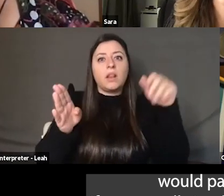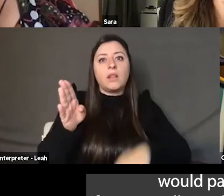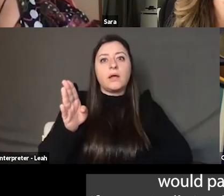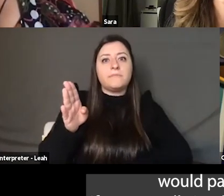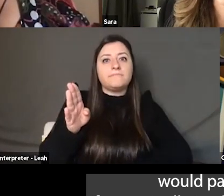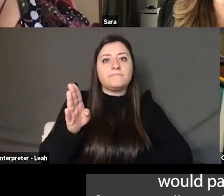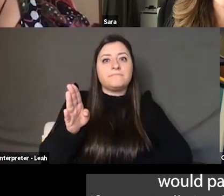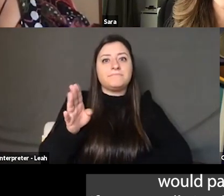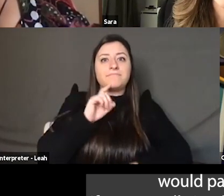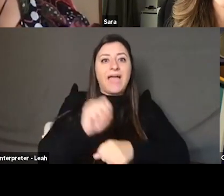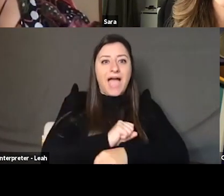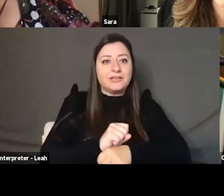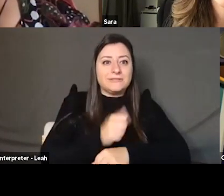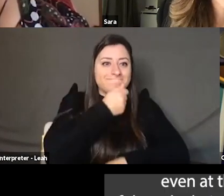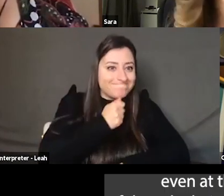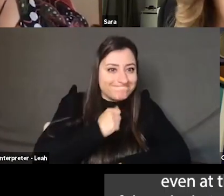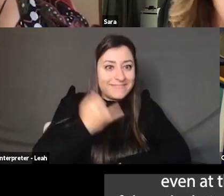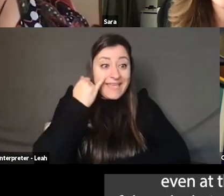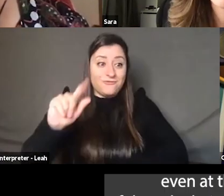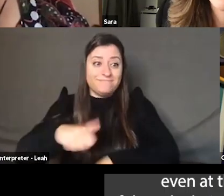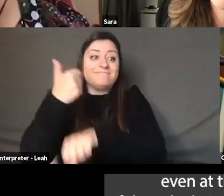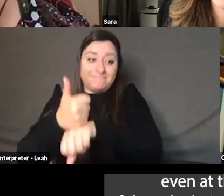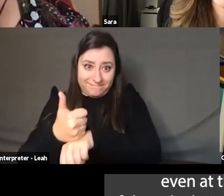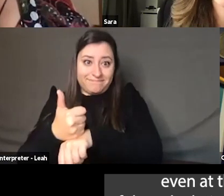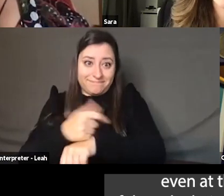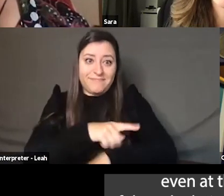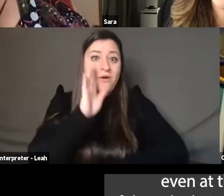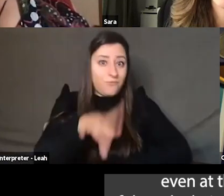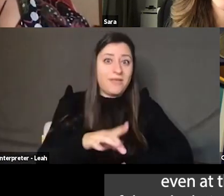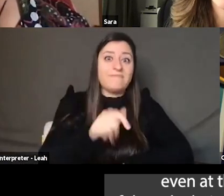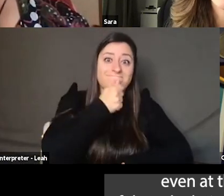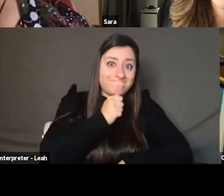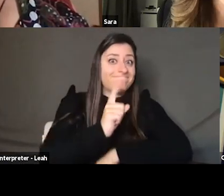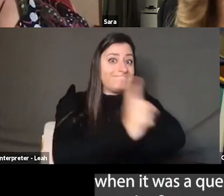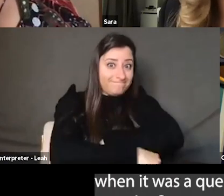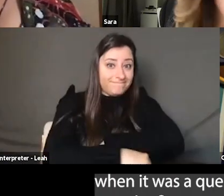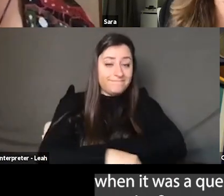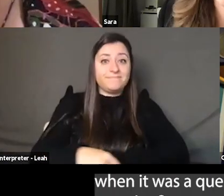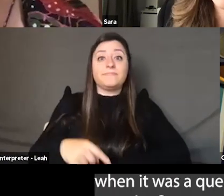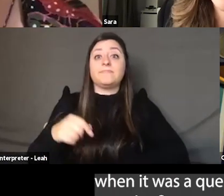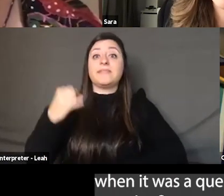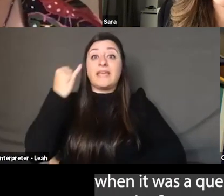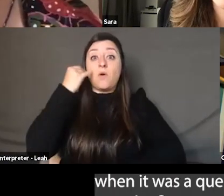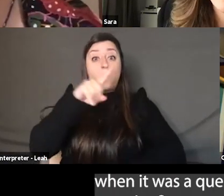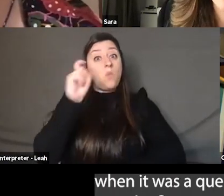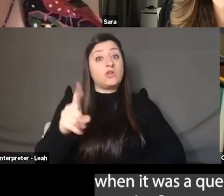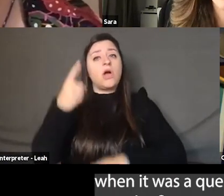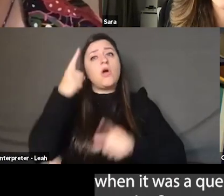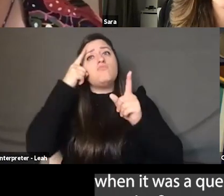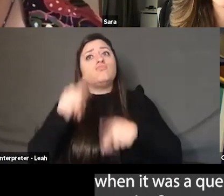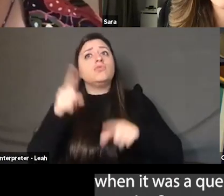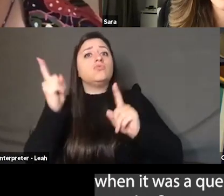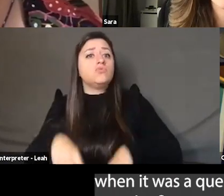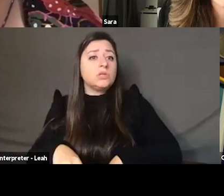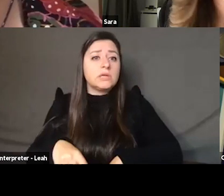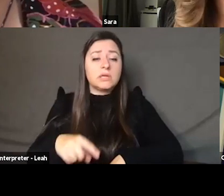you actually implemented reforms. Even at the level of the calculations of the losses, when it was a question of agreeing on the figures,